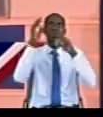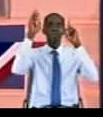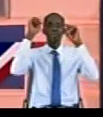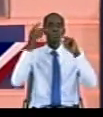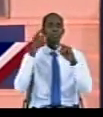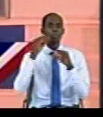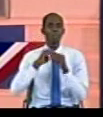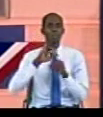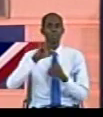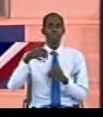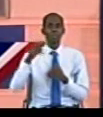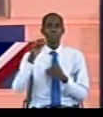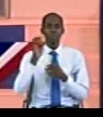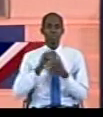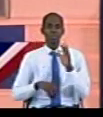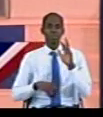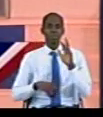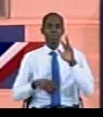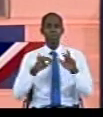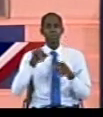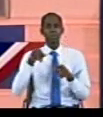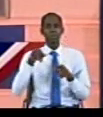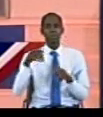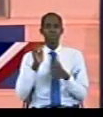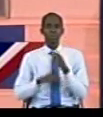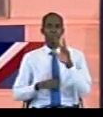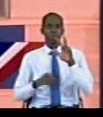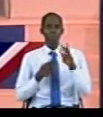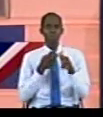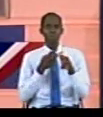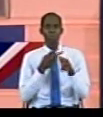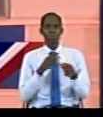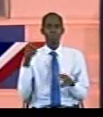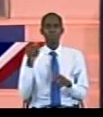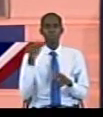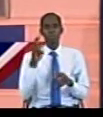In John 3, reading from verse 16,